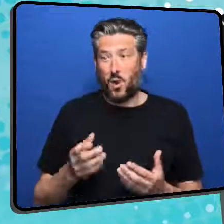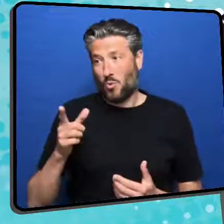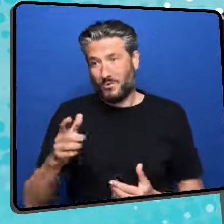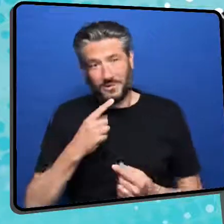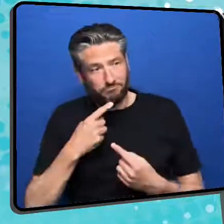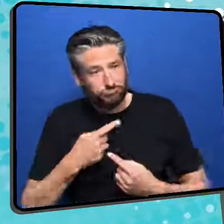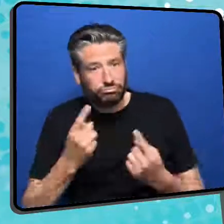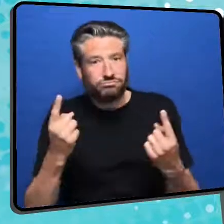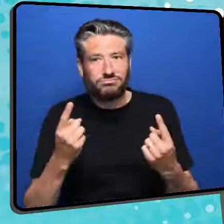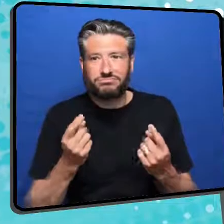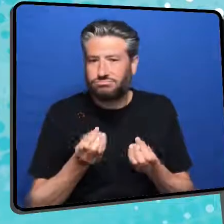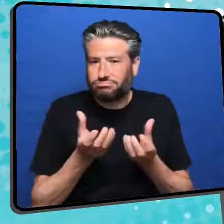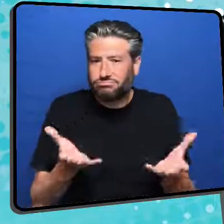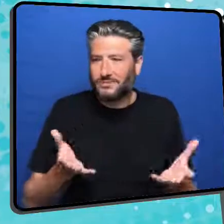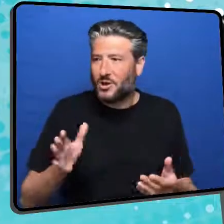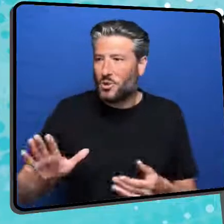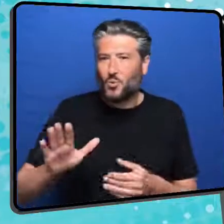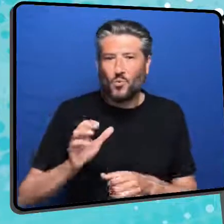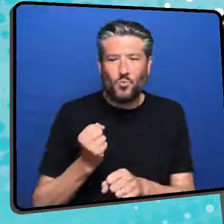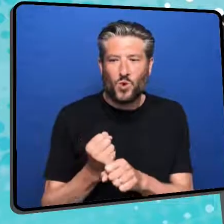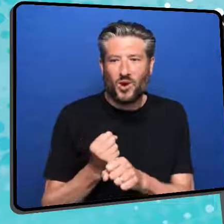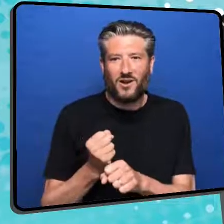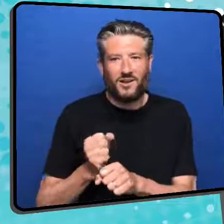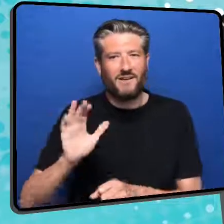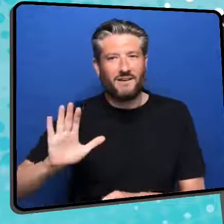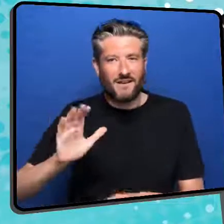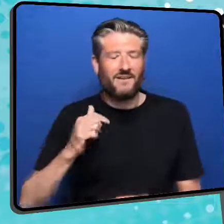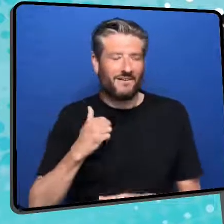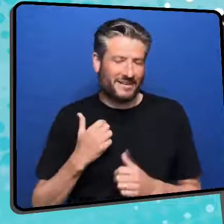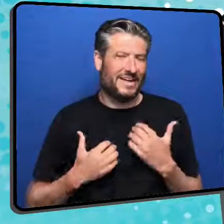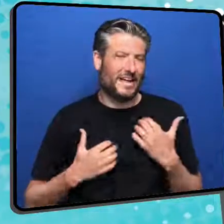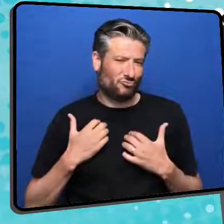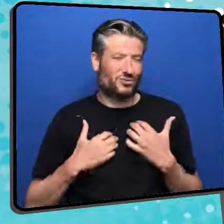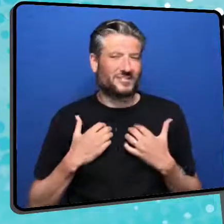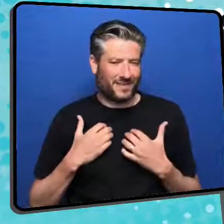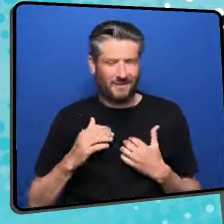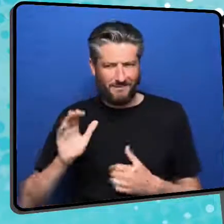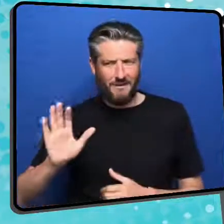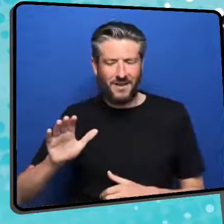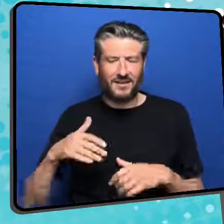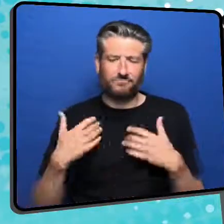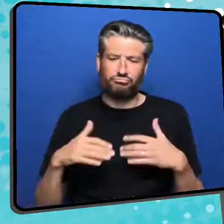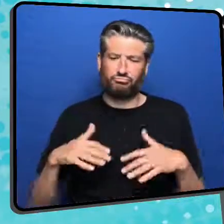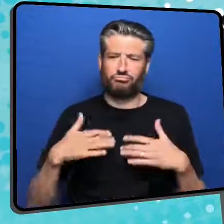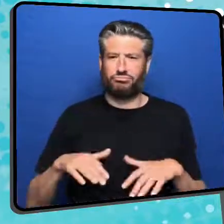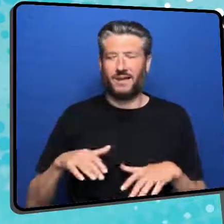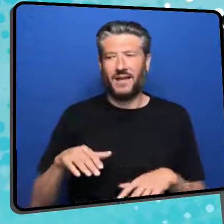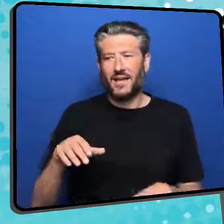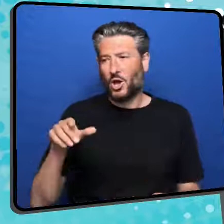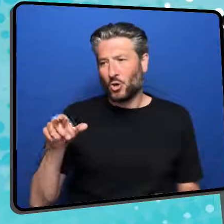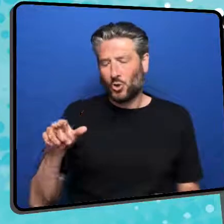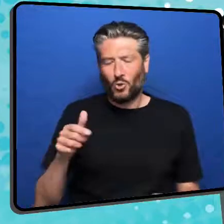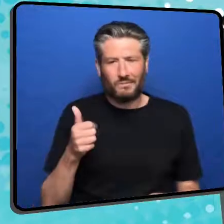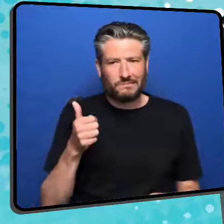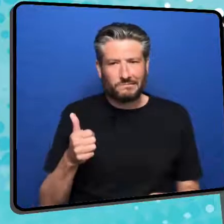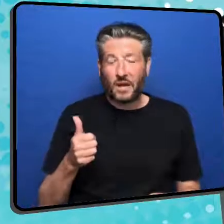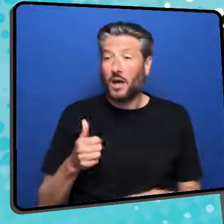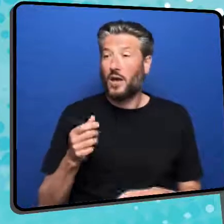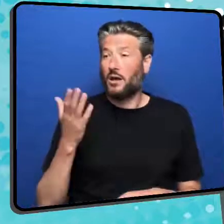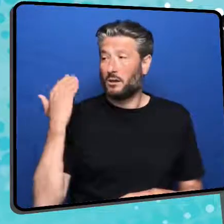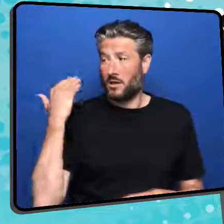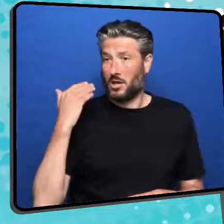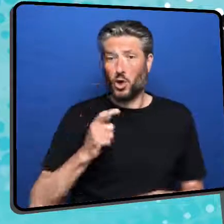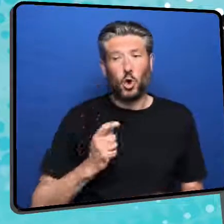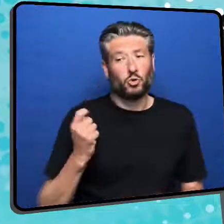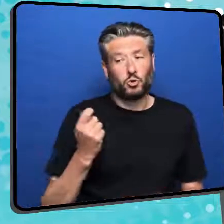to focus when it comes to their career. And Robert, it was so great to chat with you on Tuesday, and